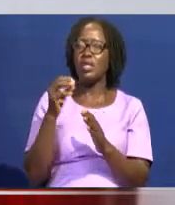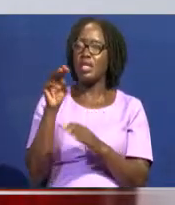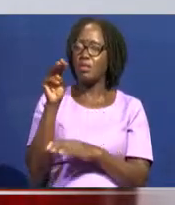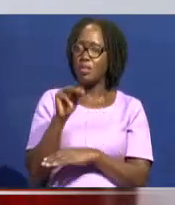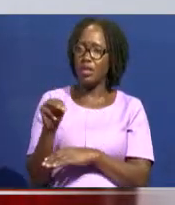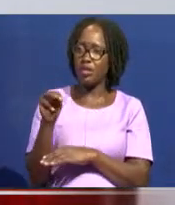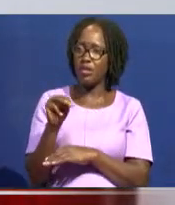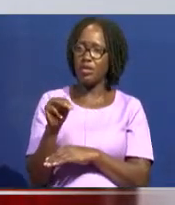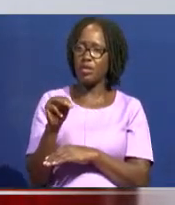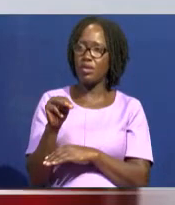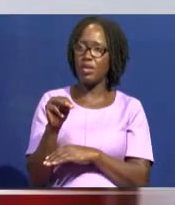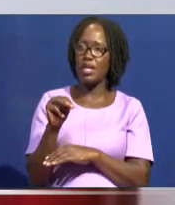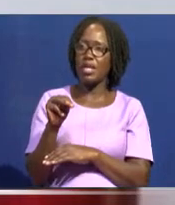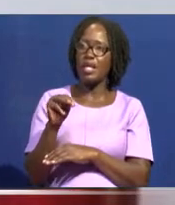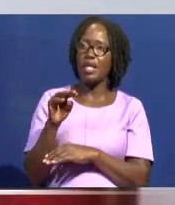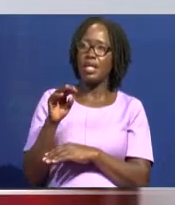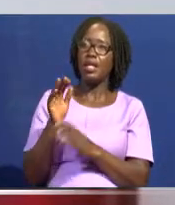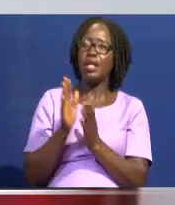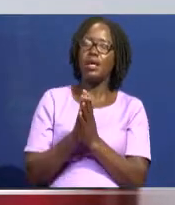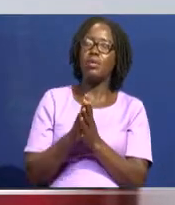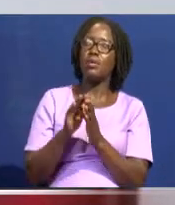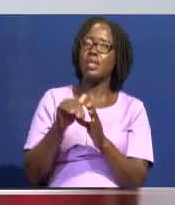almost 400 million